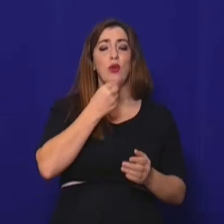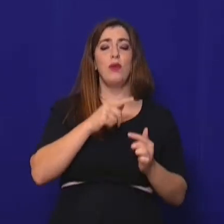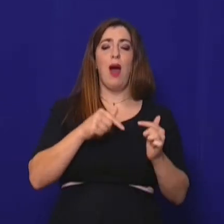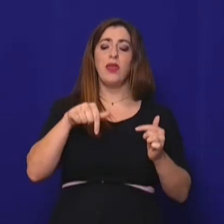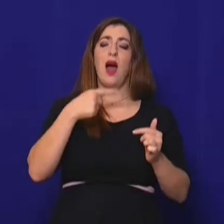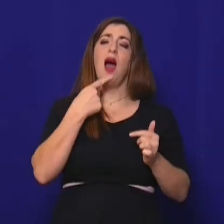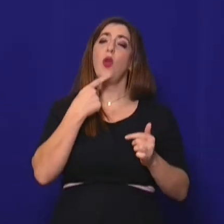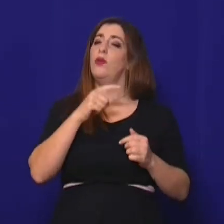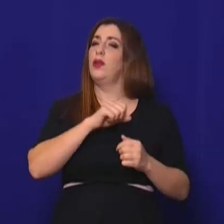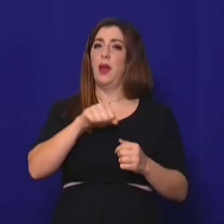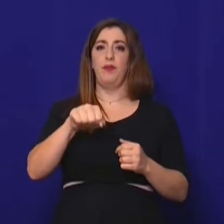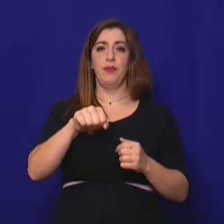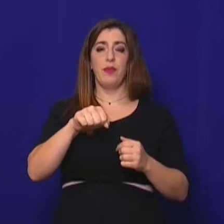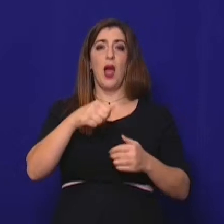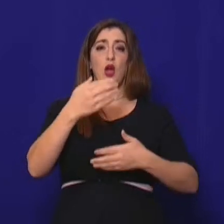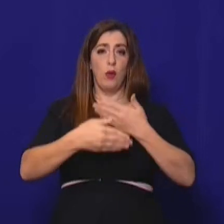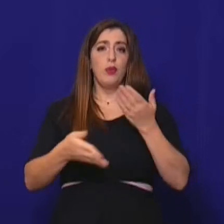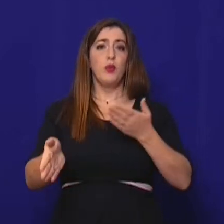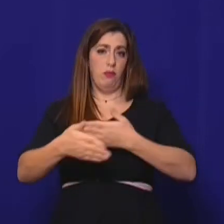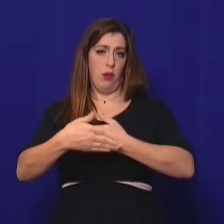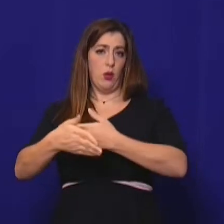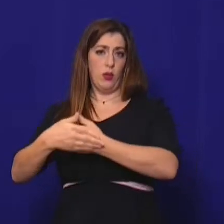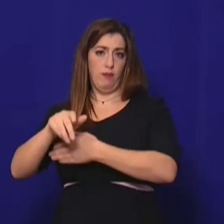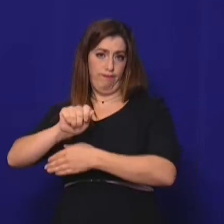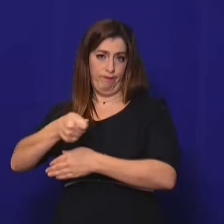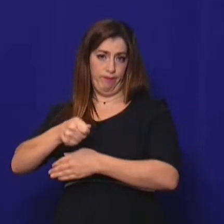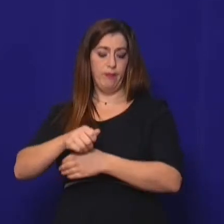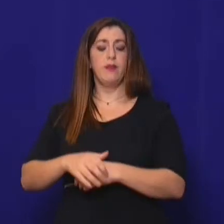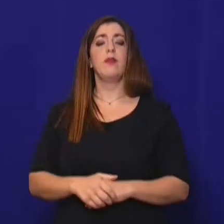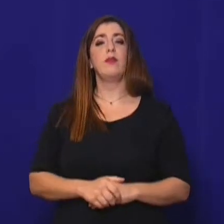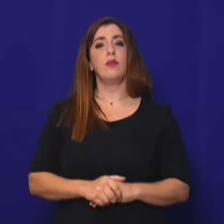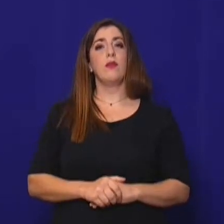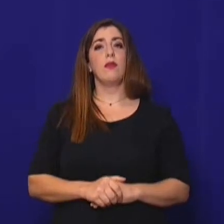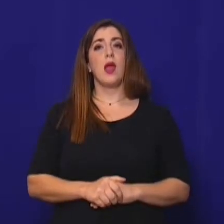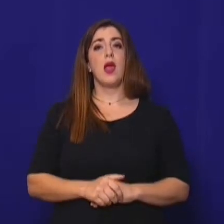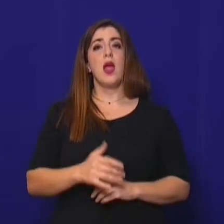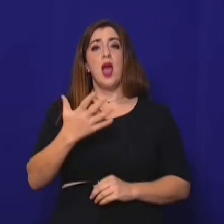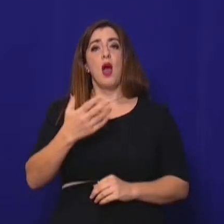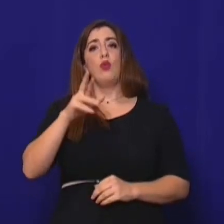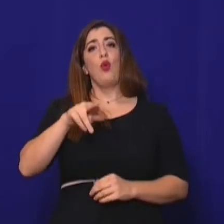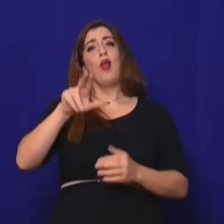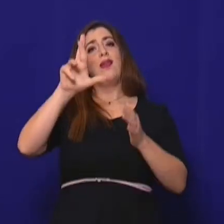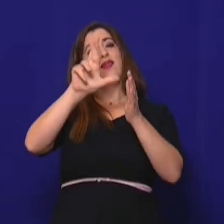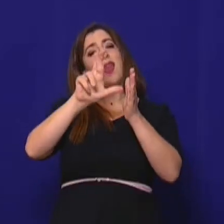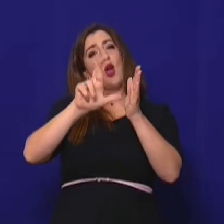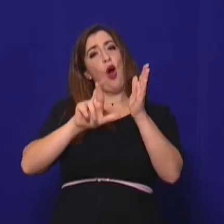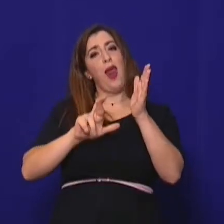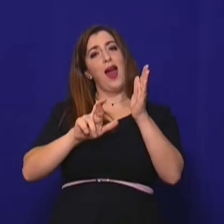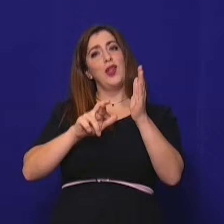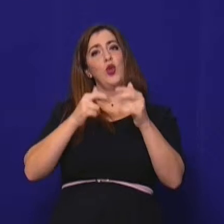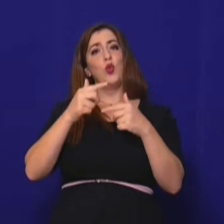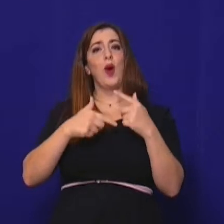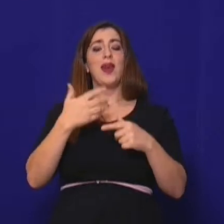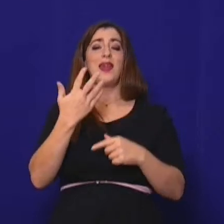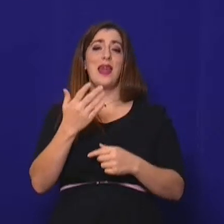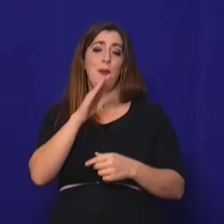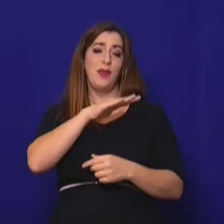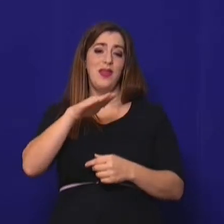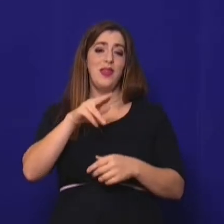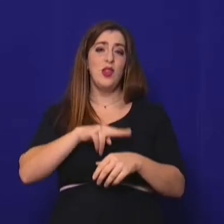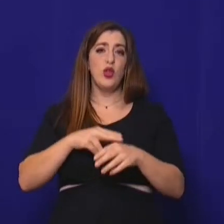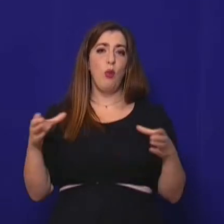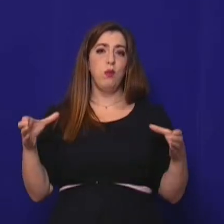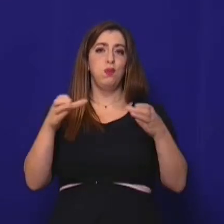evalwazzjoni tas-sitwazzjoni. U l-liġi ta' massimu ta' 6 persuni li jkunu flimkien hija